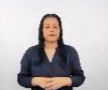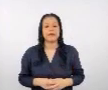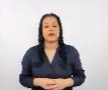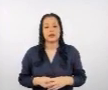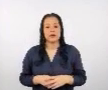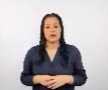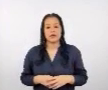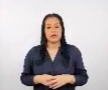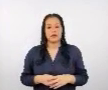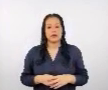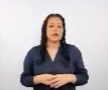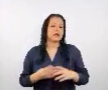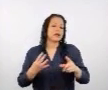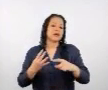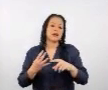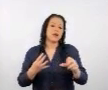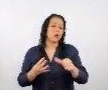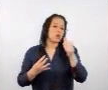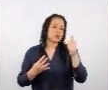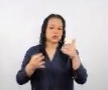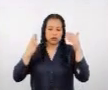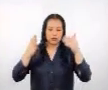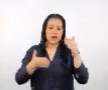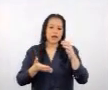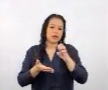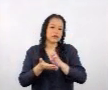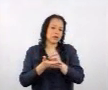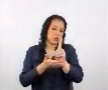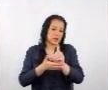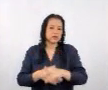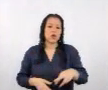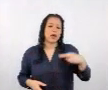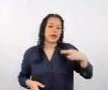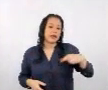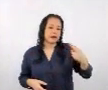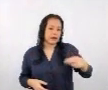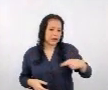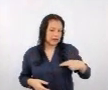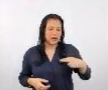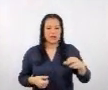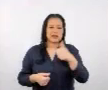rest of the educational or religious groups which we were referring about.